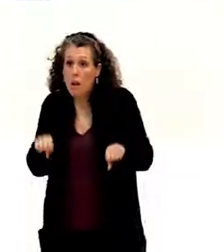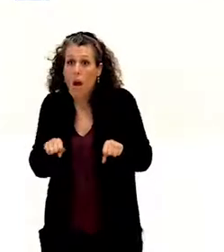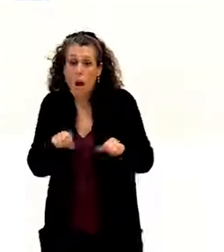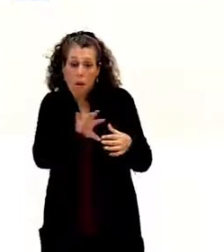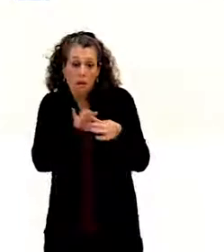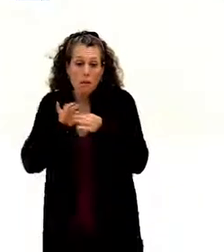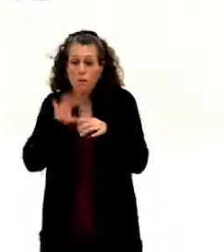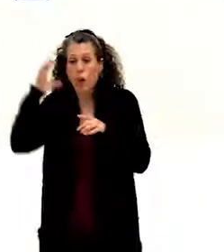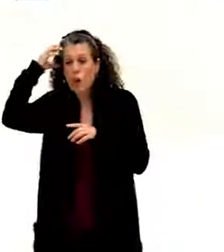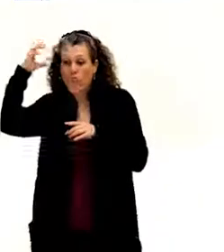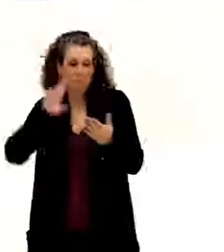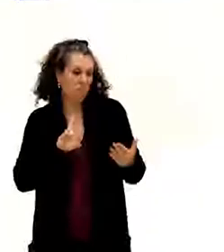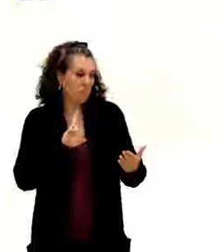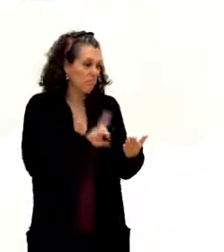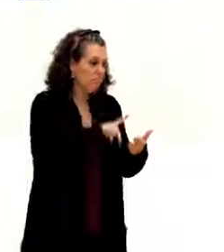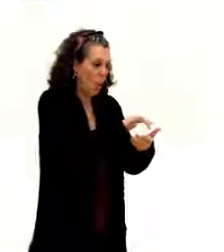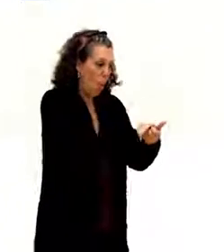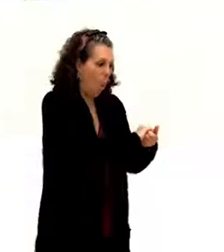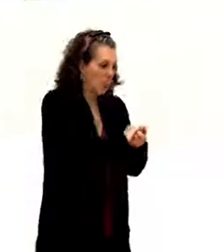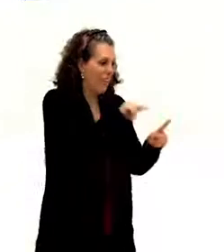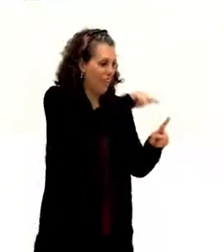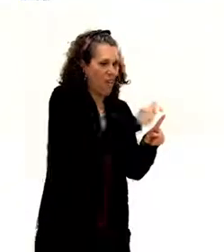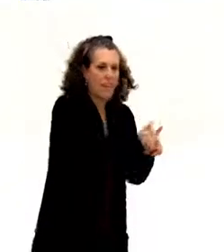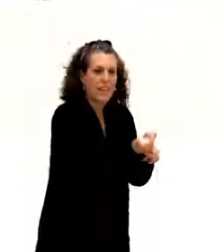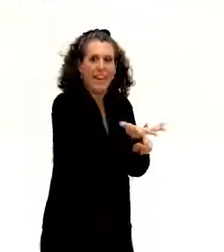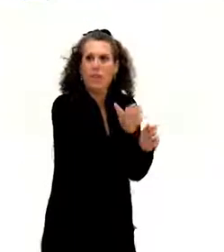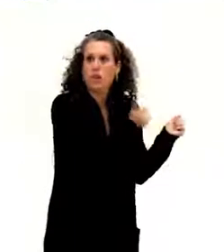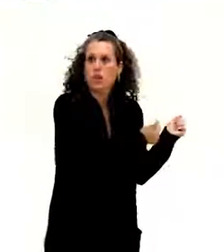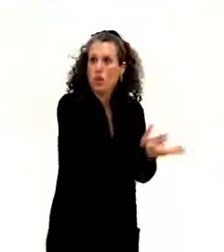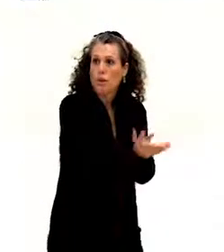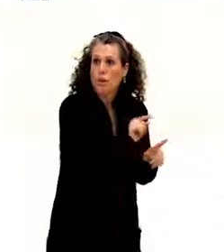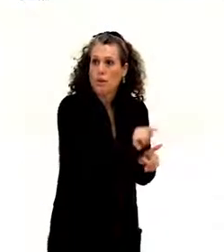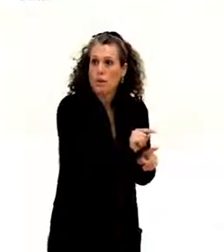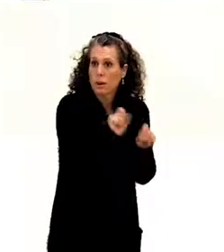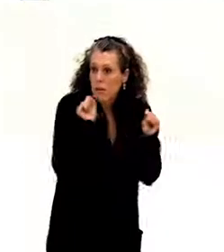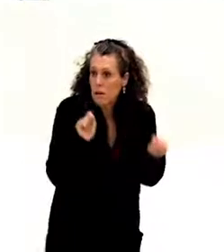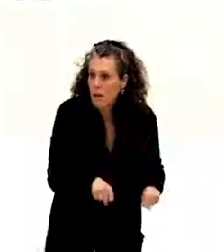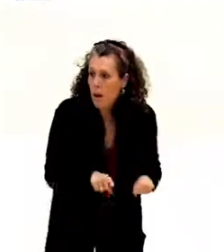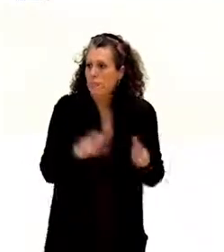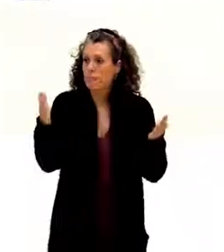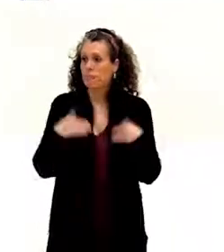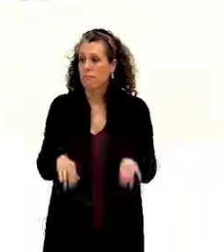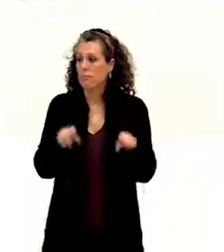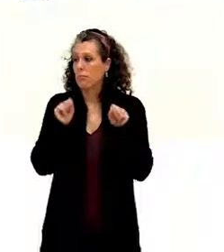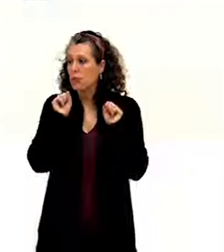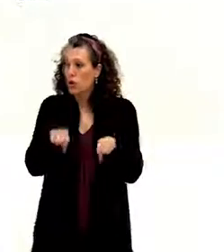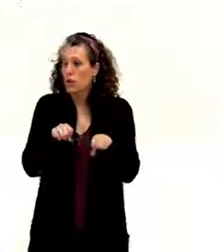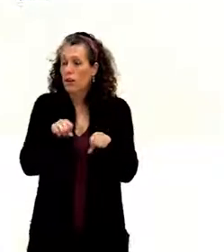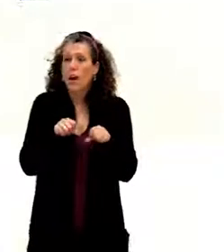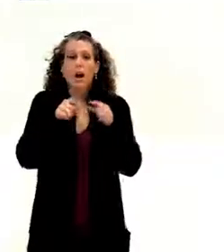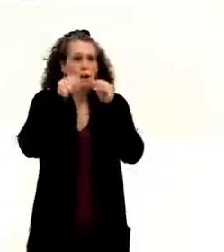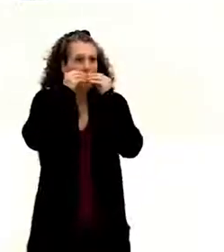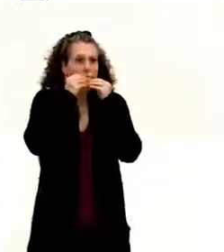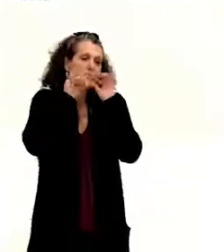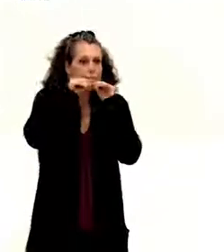specific organization to deliver public services. It could be decrees, legislative decrees, or